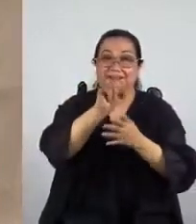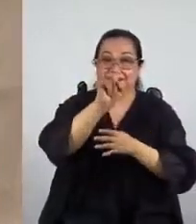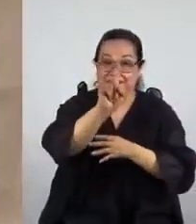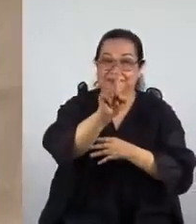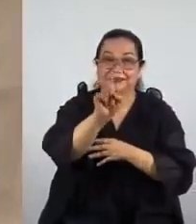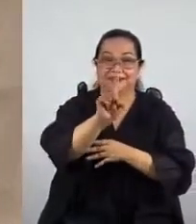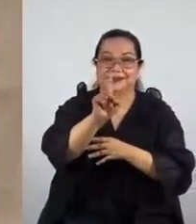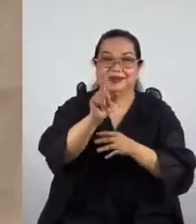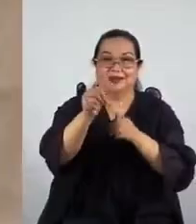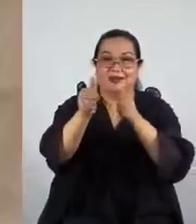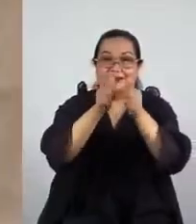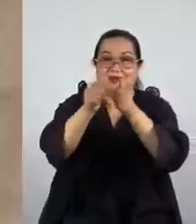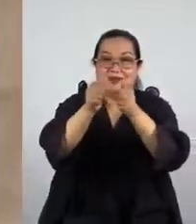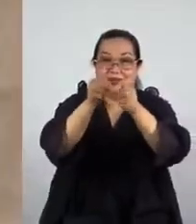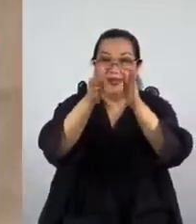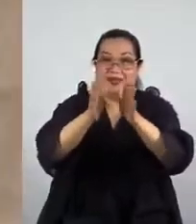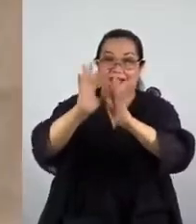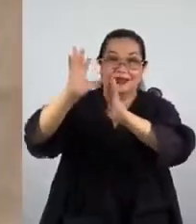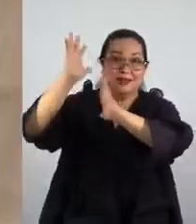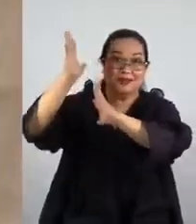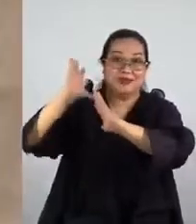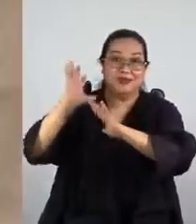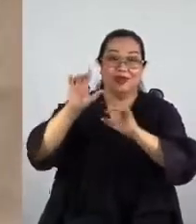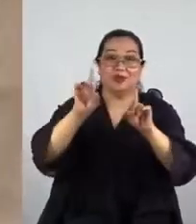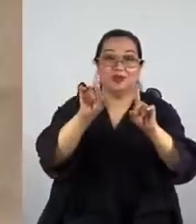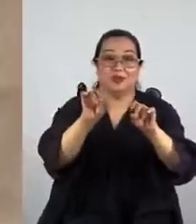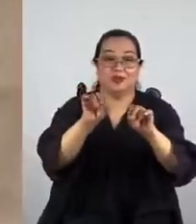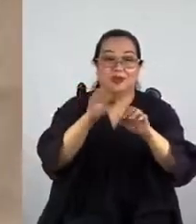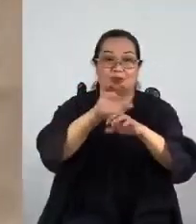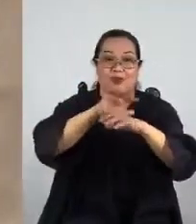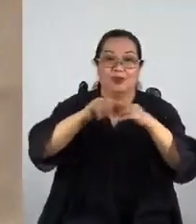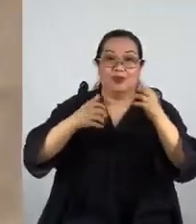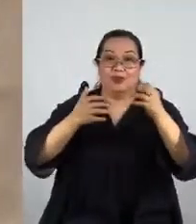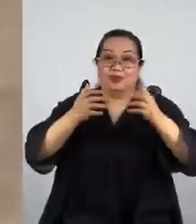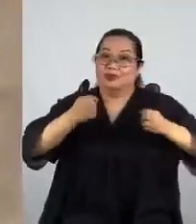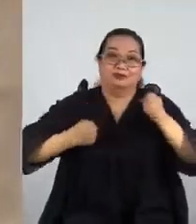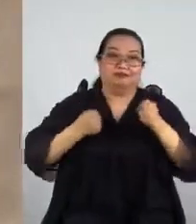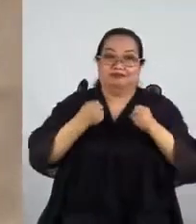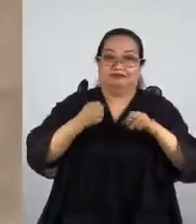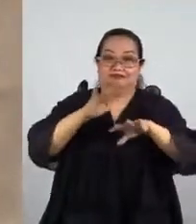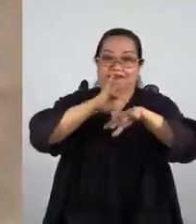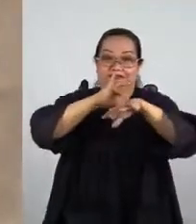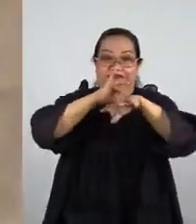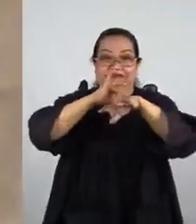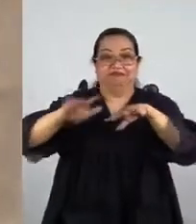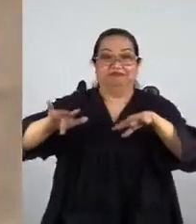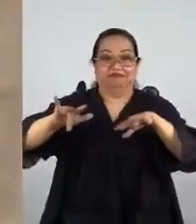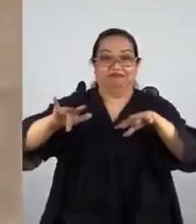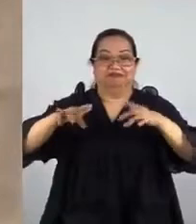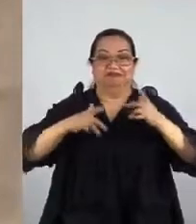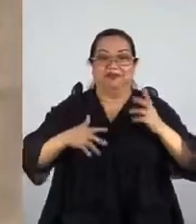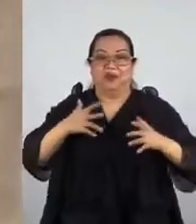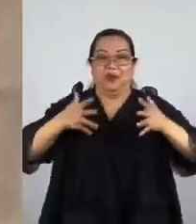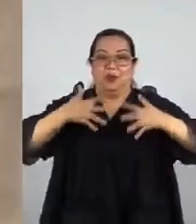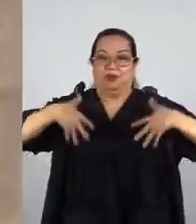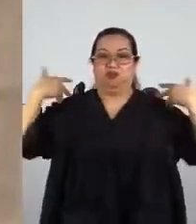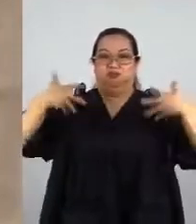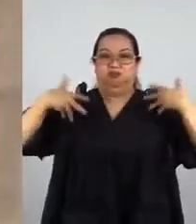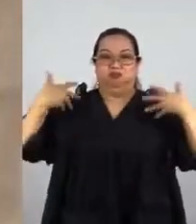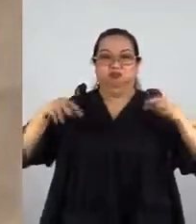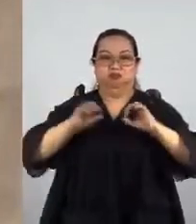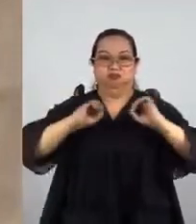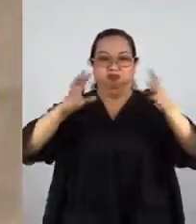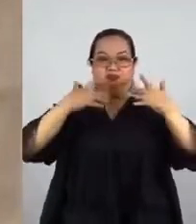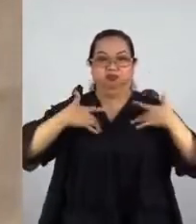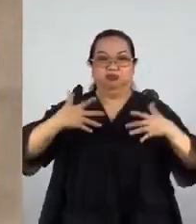what athletes in those ancient days did. They just run naked so that there will be no weight. And perhaps people will see there's nothing